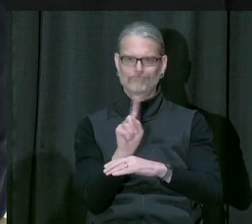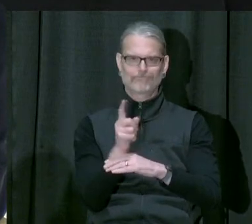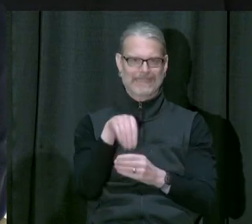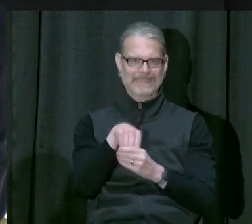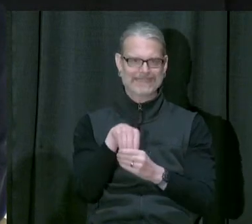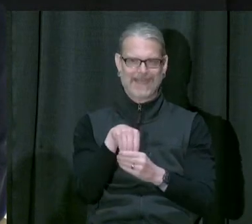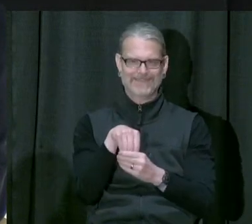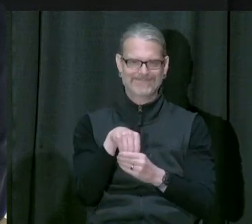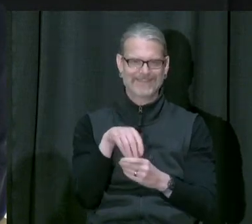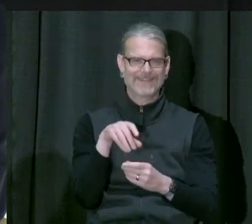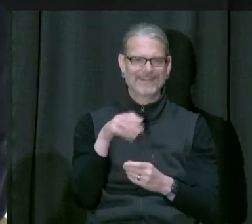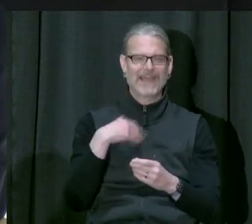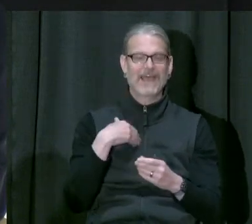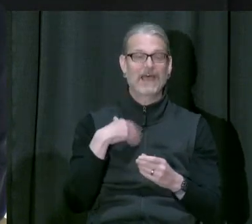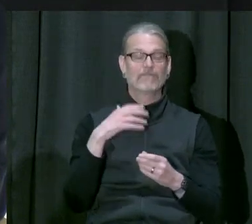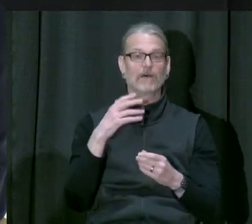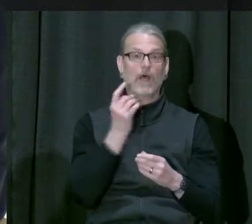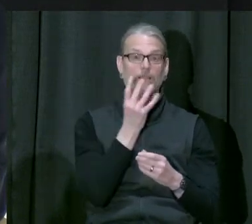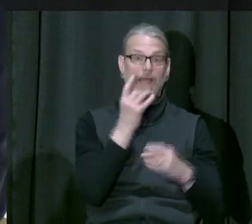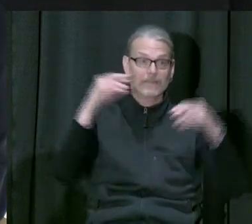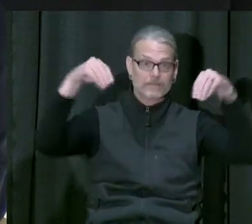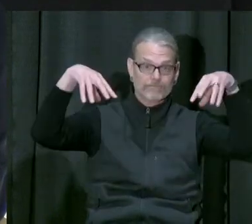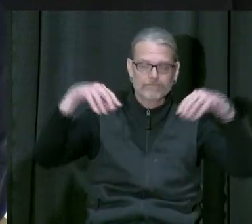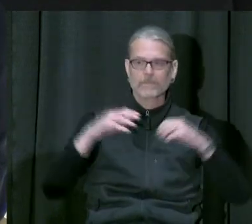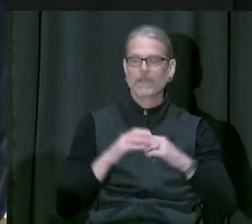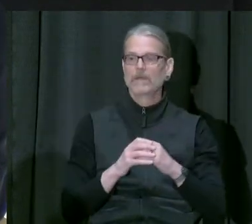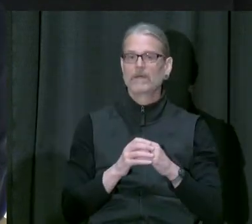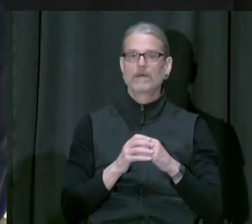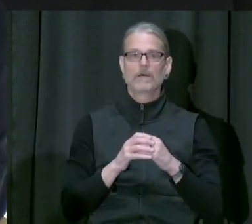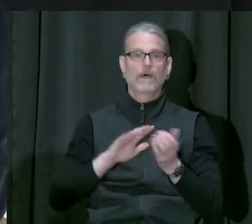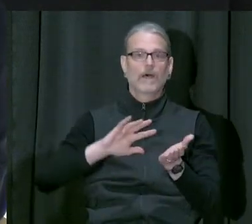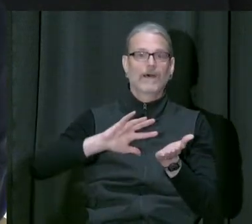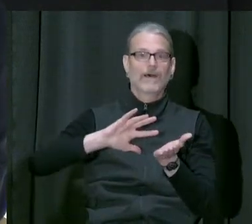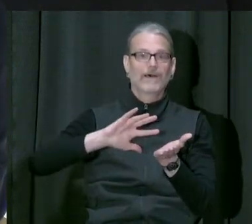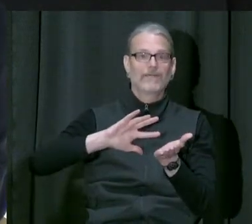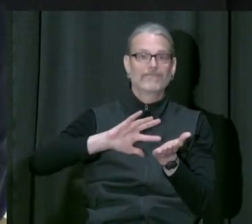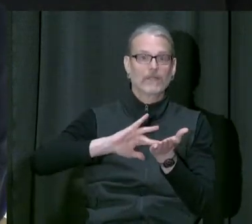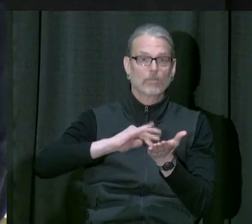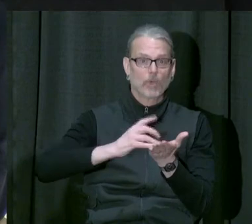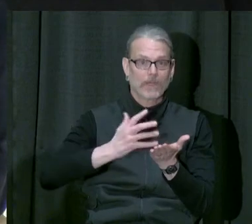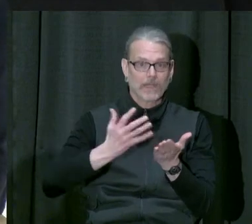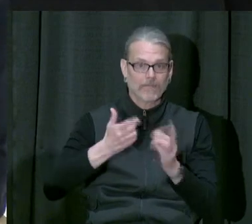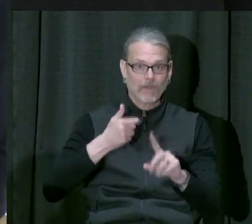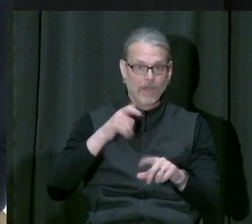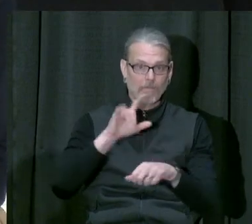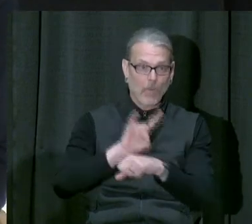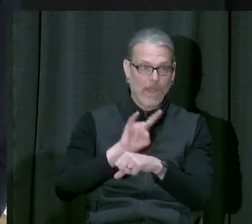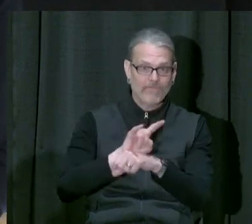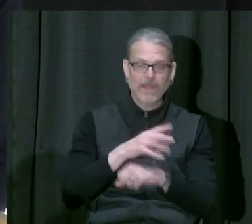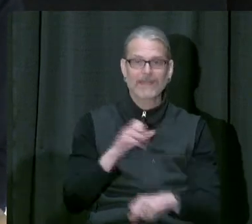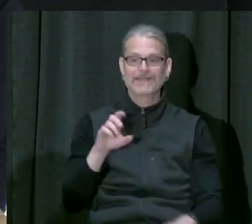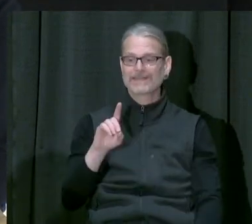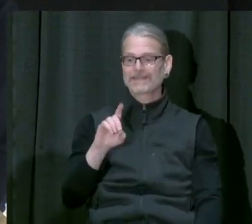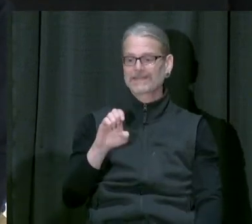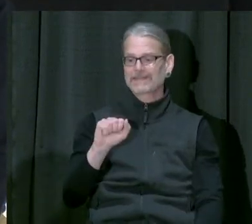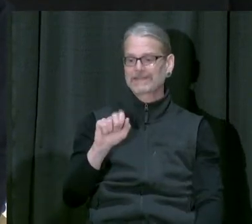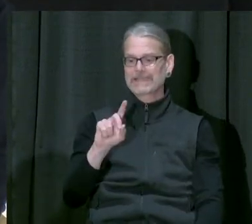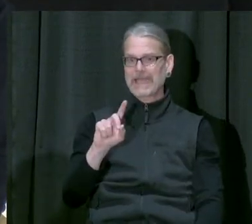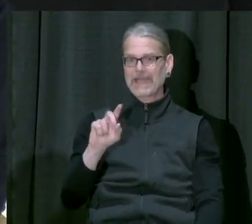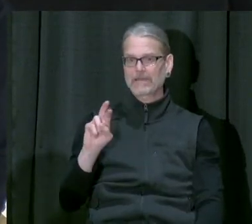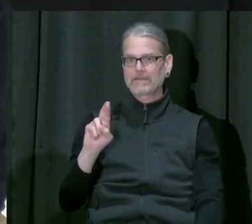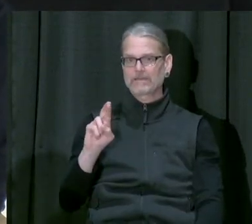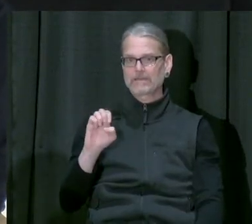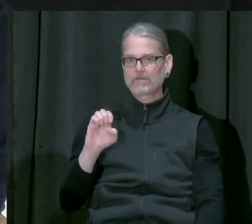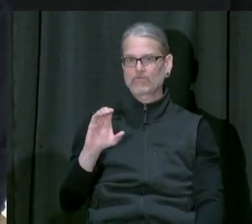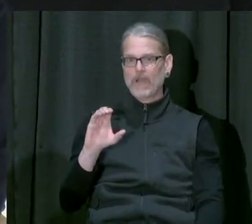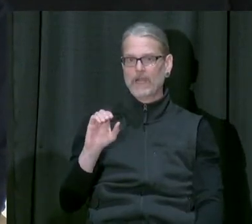fluorescent lights. We tried Wi-Fi fingerprinting. And dead reckoning was really the thing that was